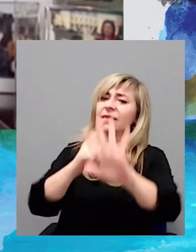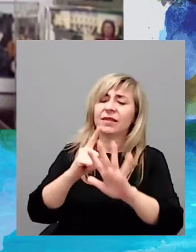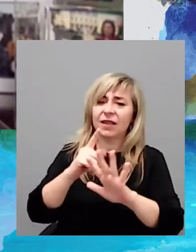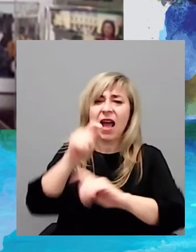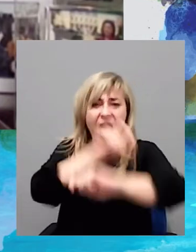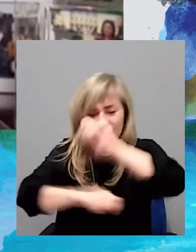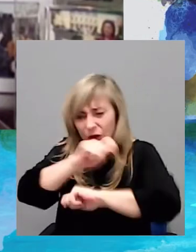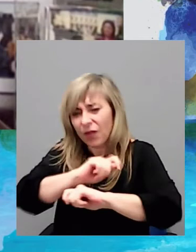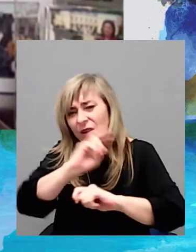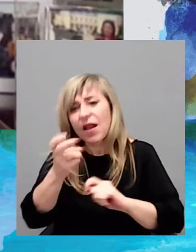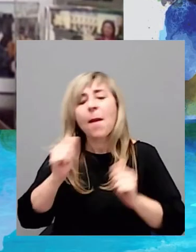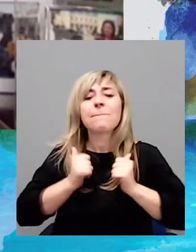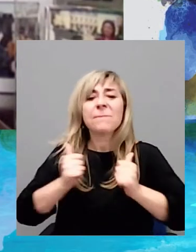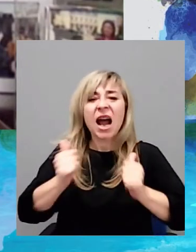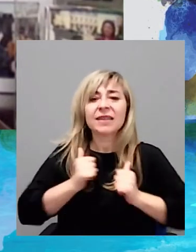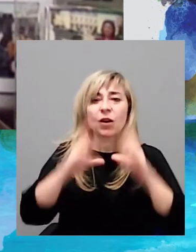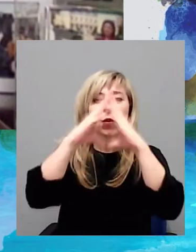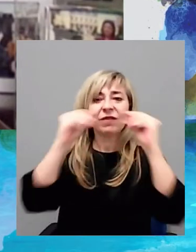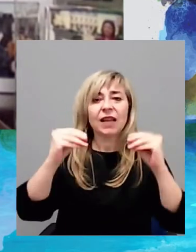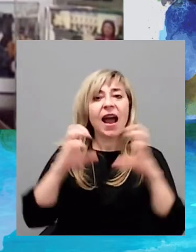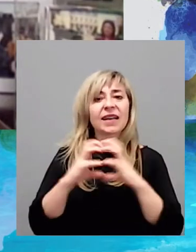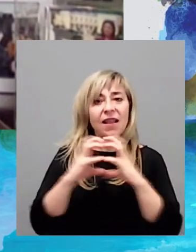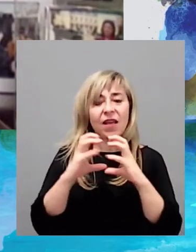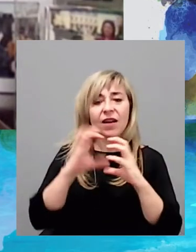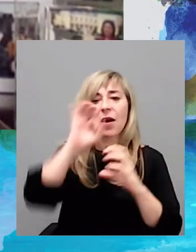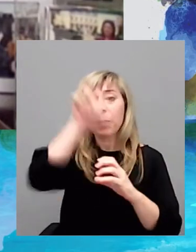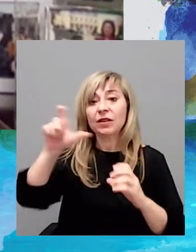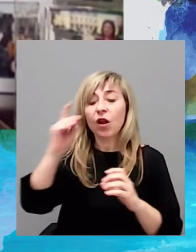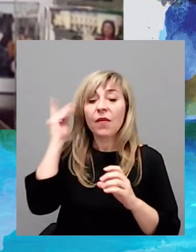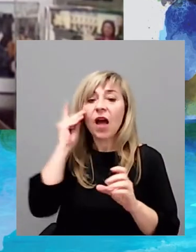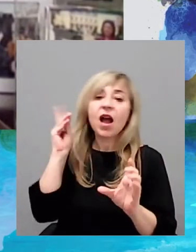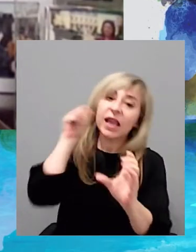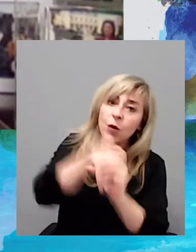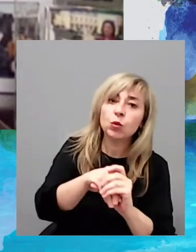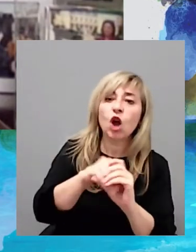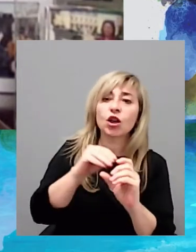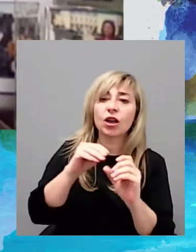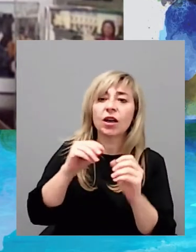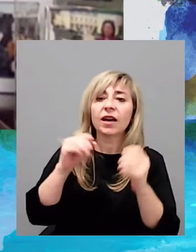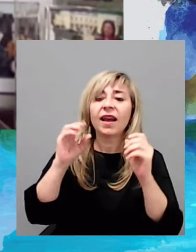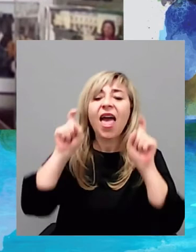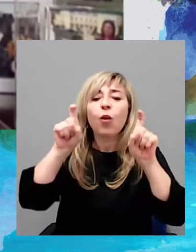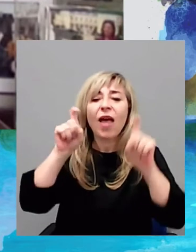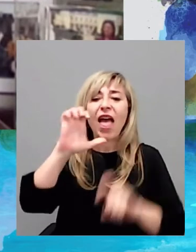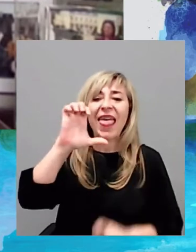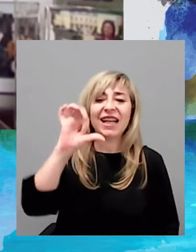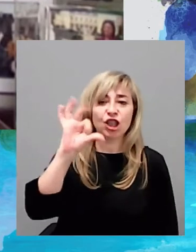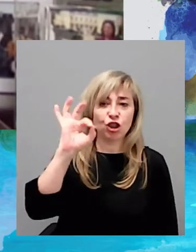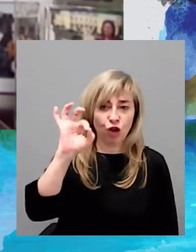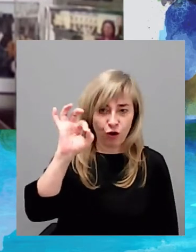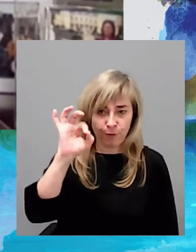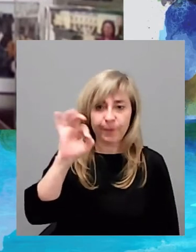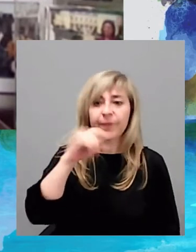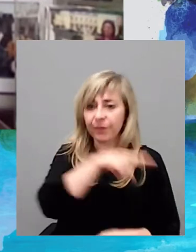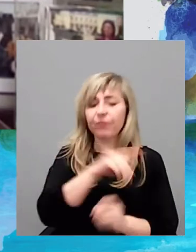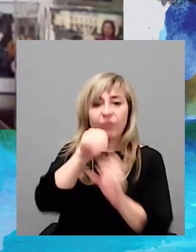years, together with her association, she was a member of the Master on People